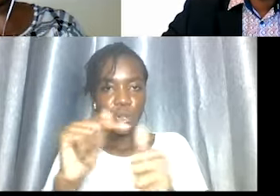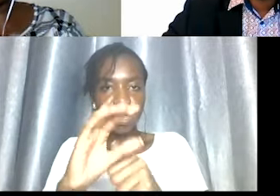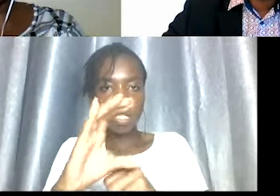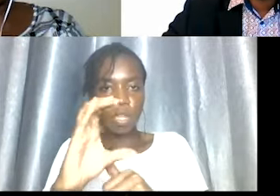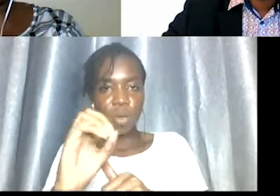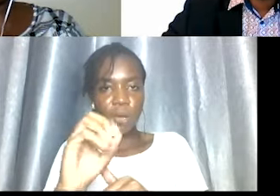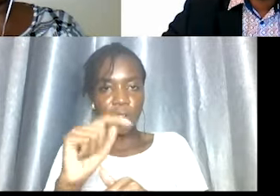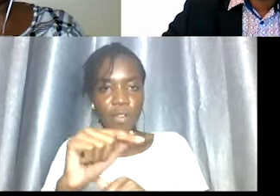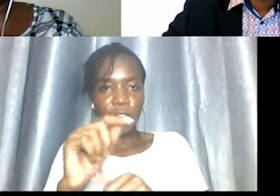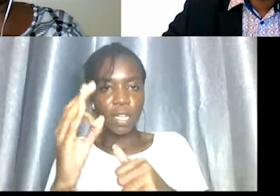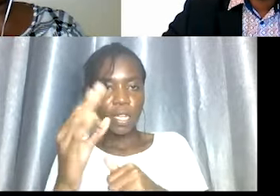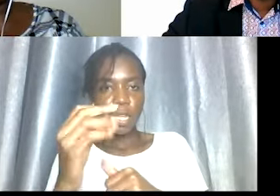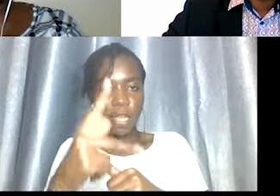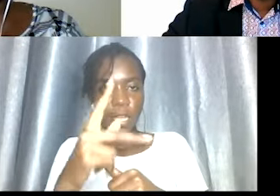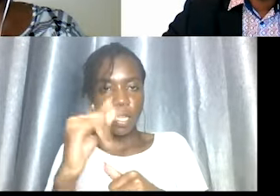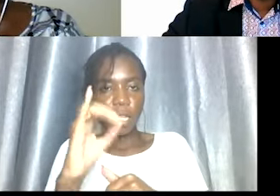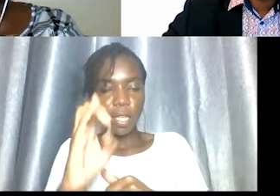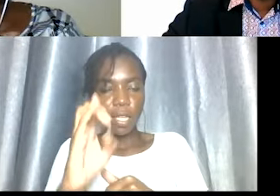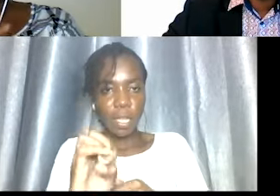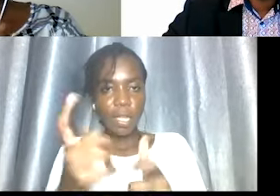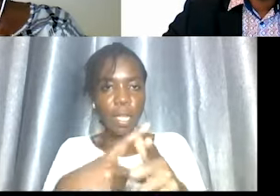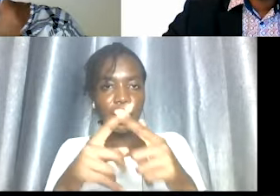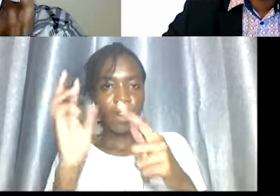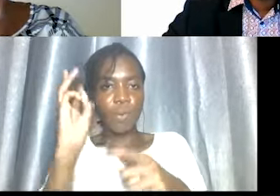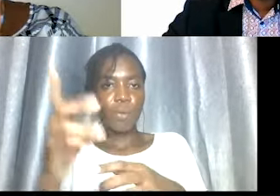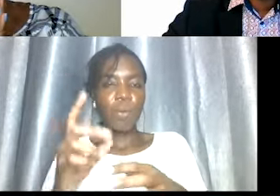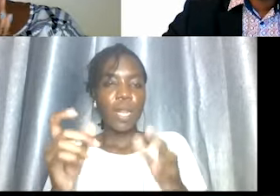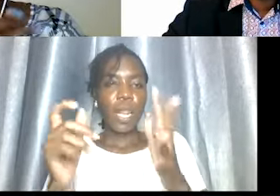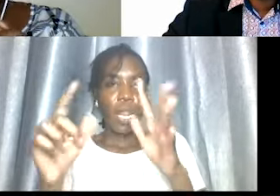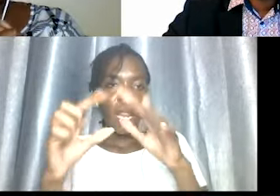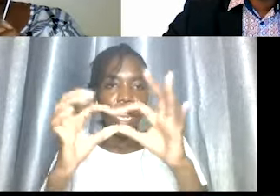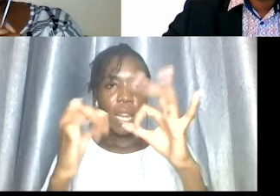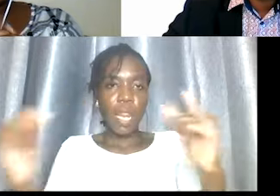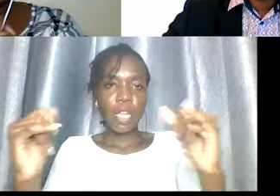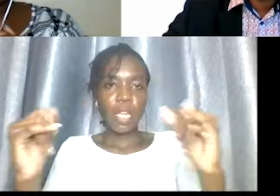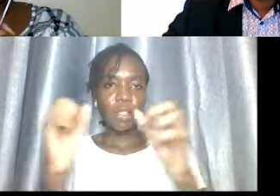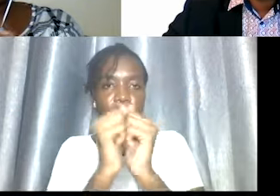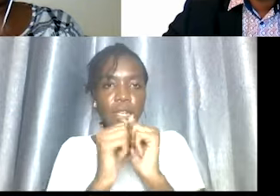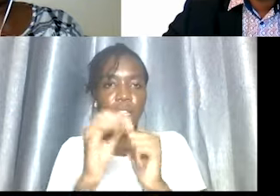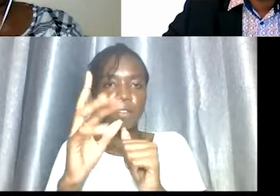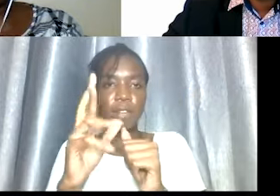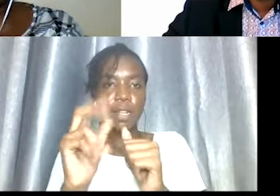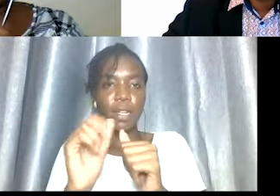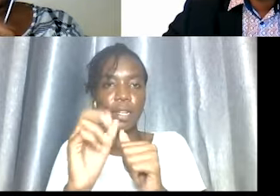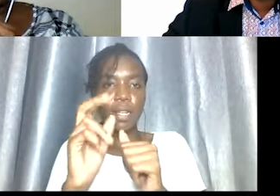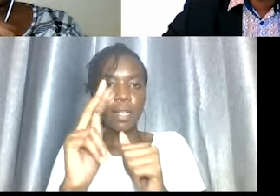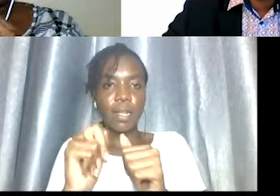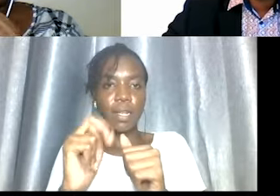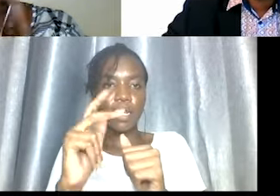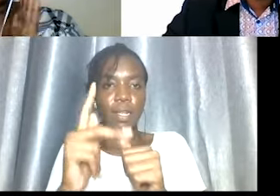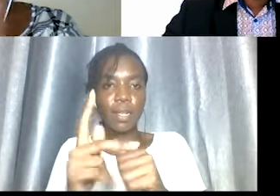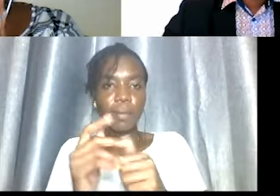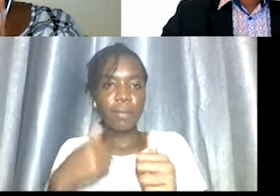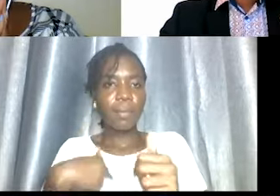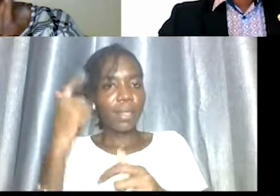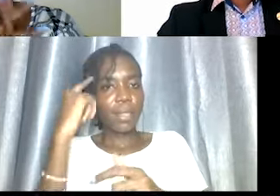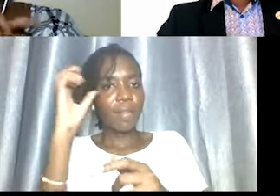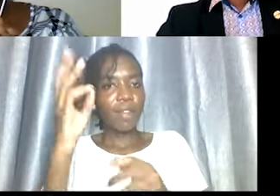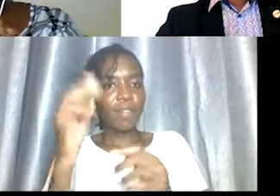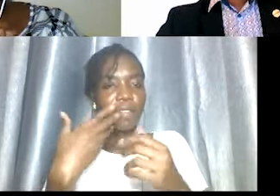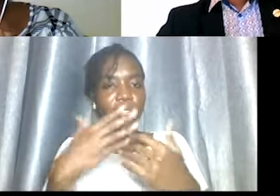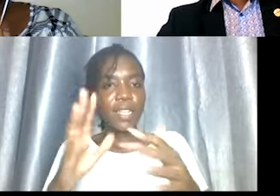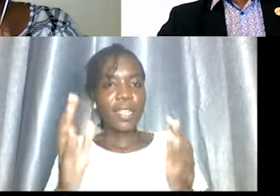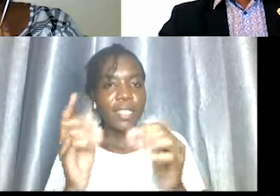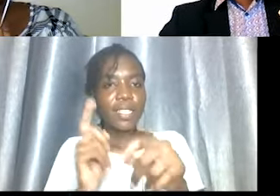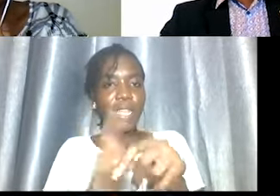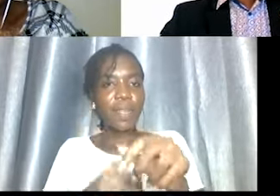link you up with Frank of Pathway Service Solutions. So thank you so much. It's 9:23. I thought we'd be finished by 9 o'clock, but Derek, I hope